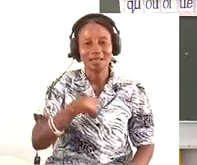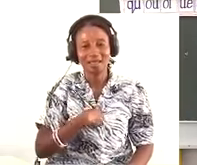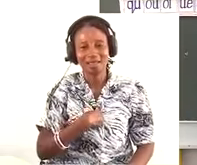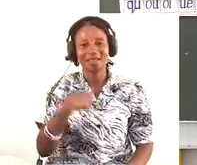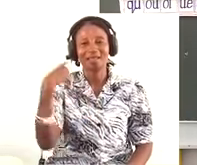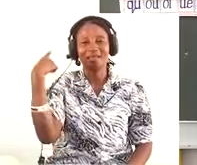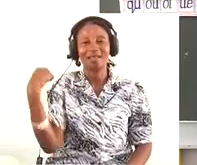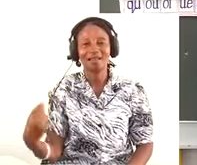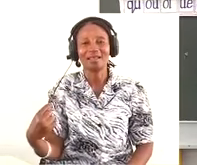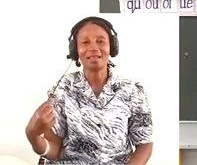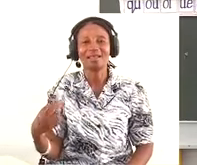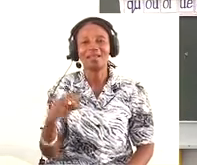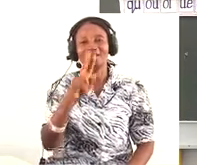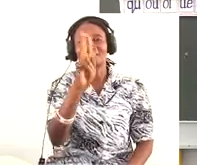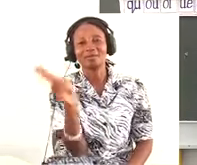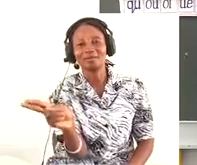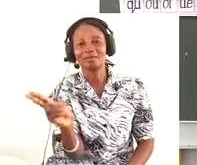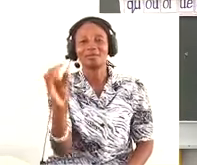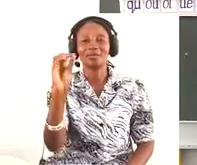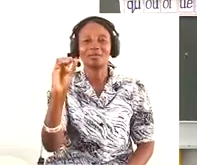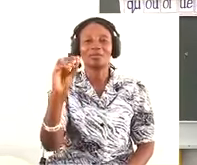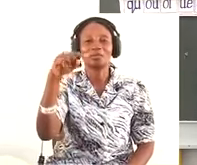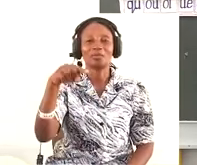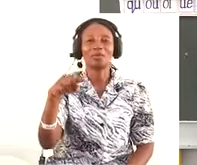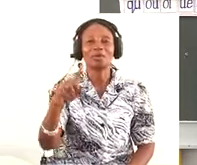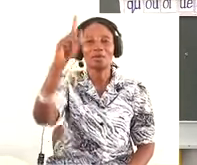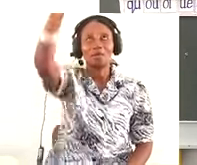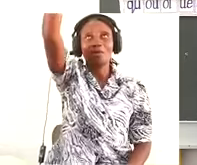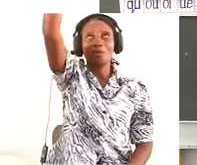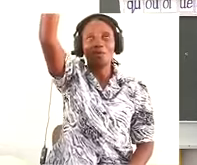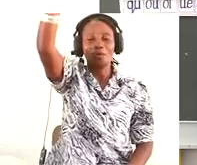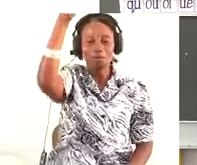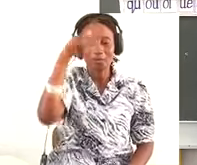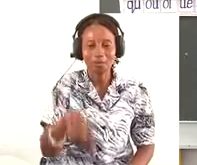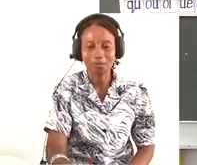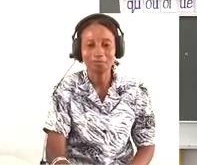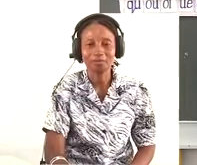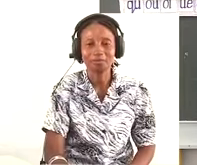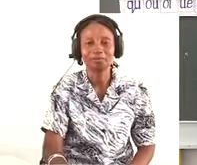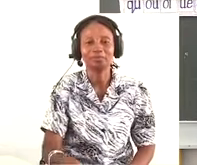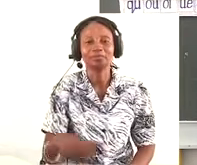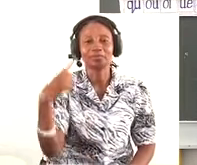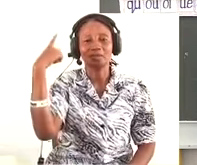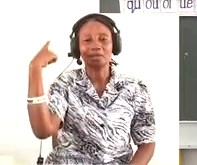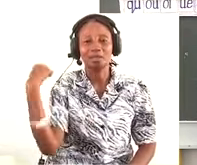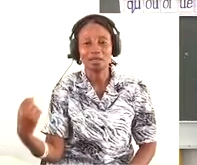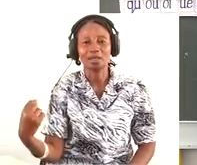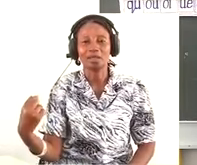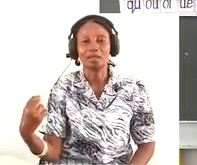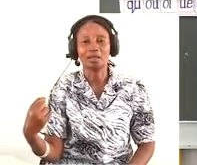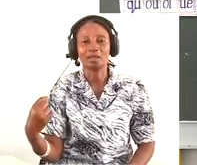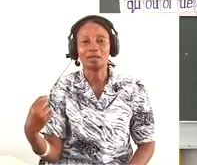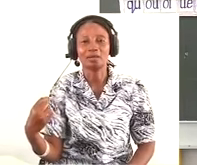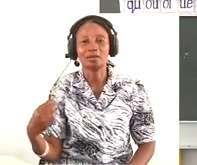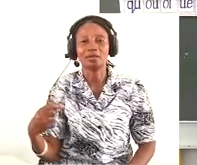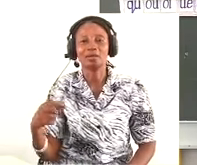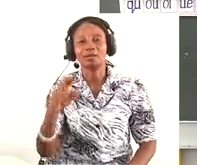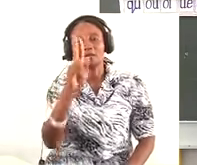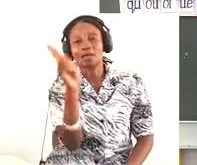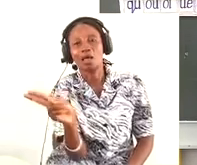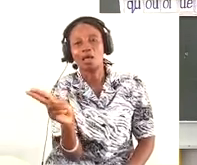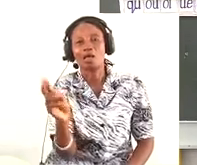hop, all around. I like to hop, hop, hop, up and